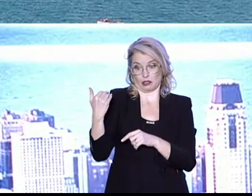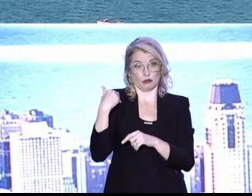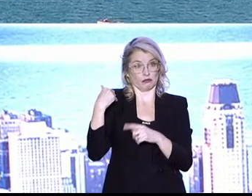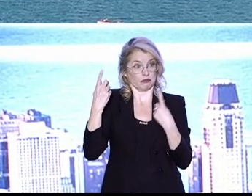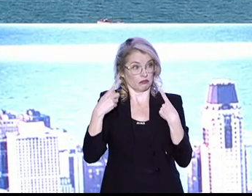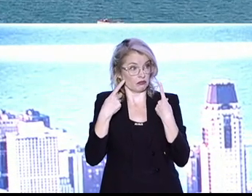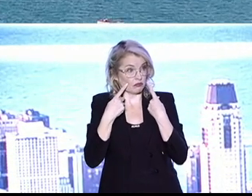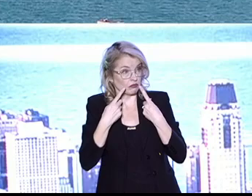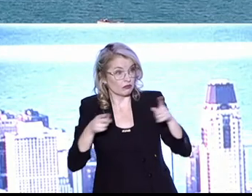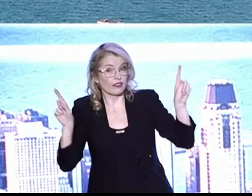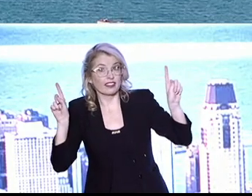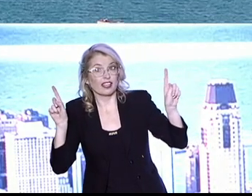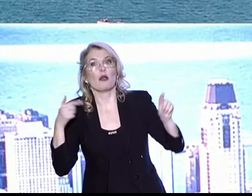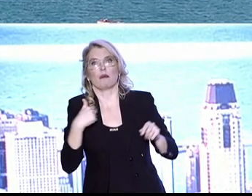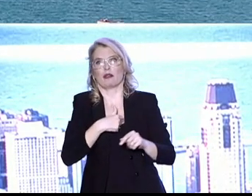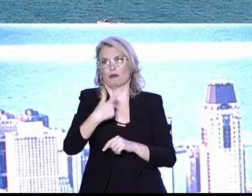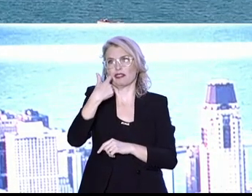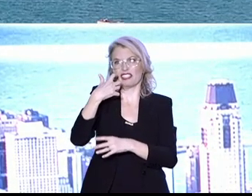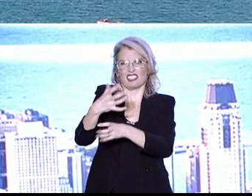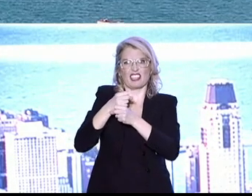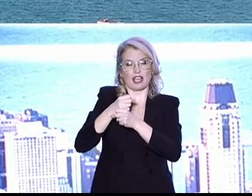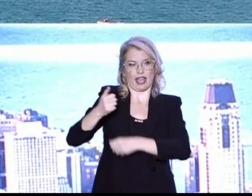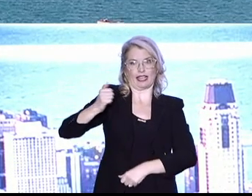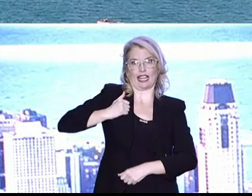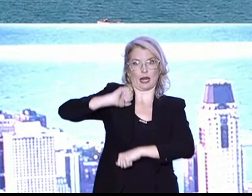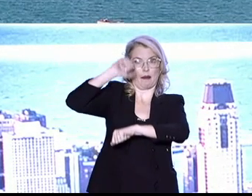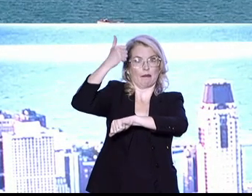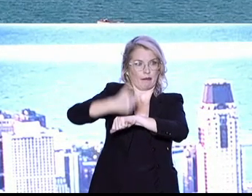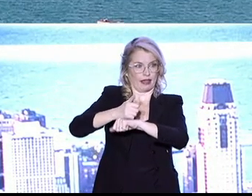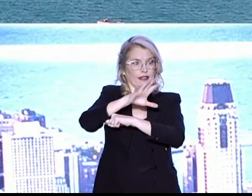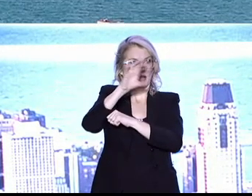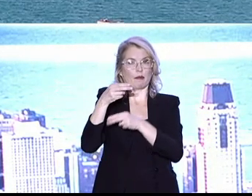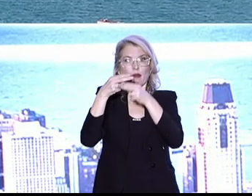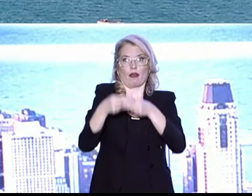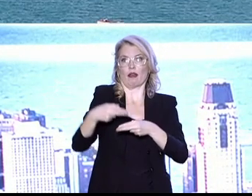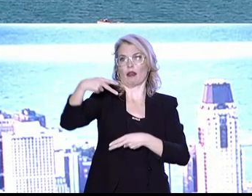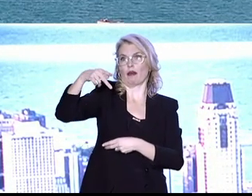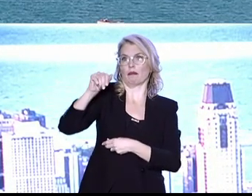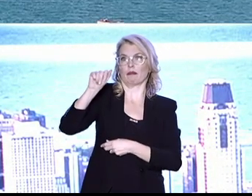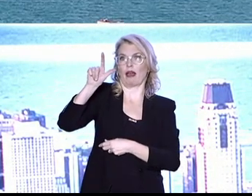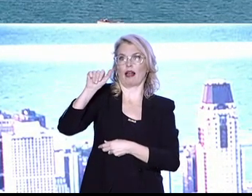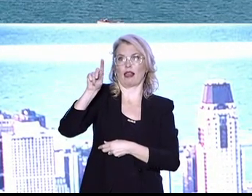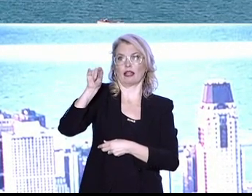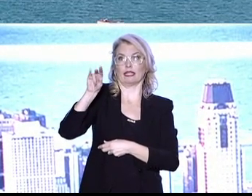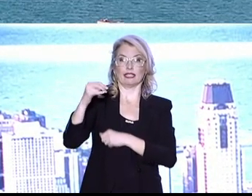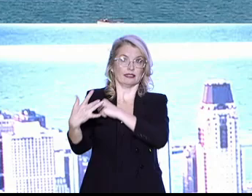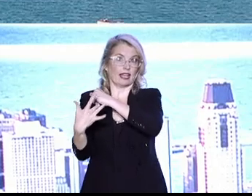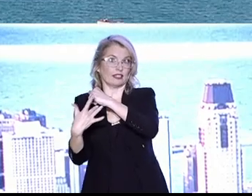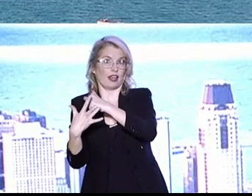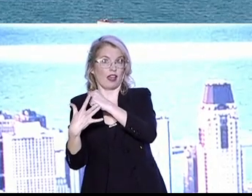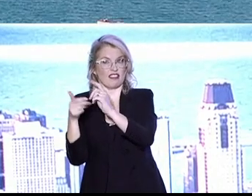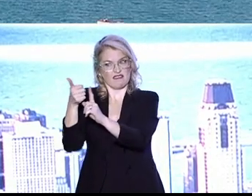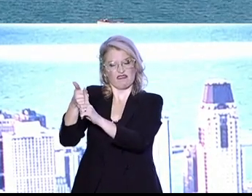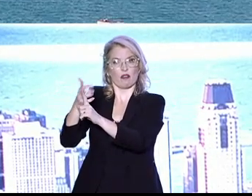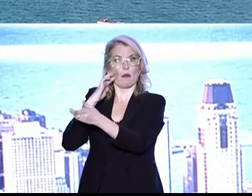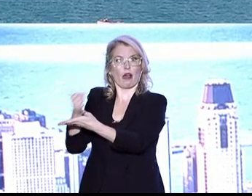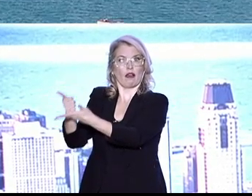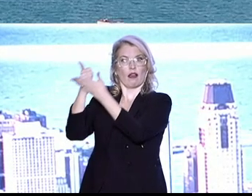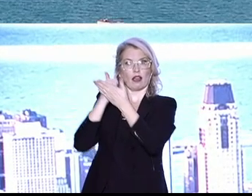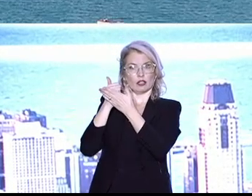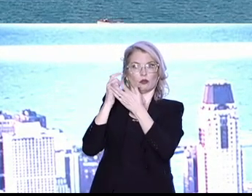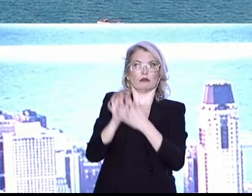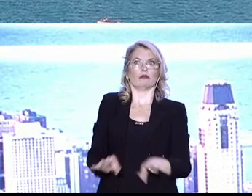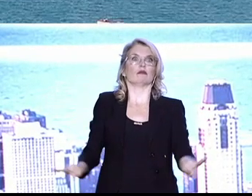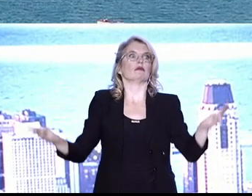months ago, we recently acquired Canada-based Paladin Technologies, which will enable us to